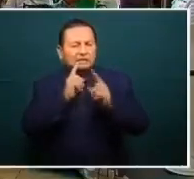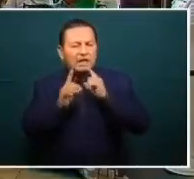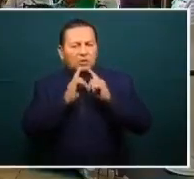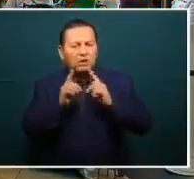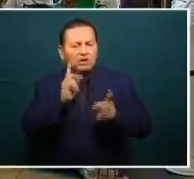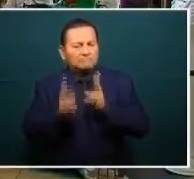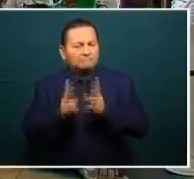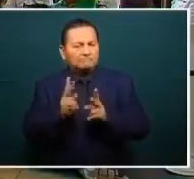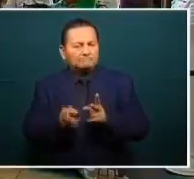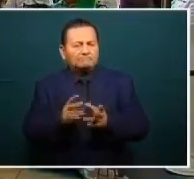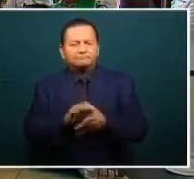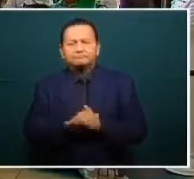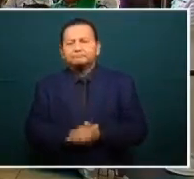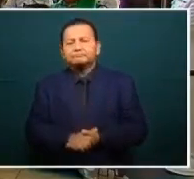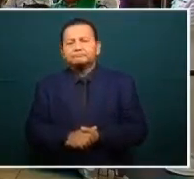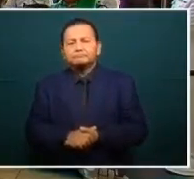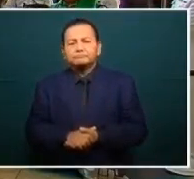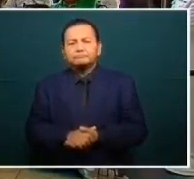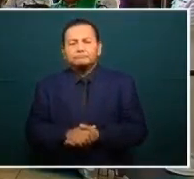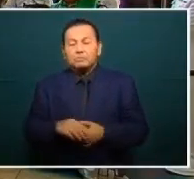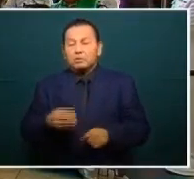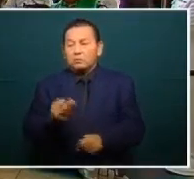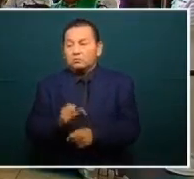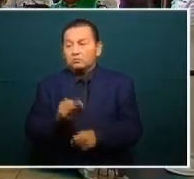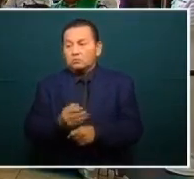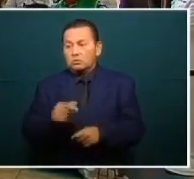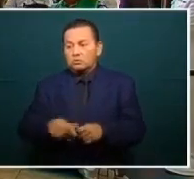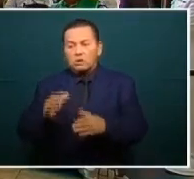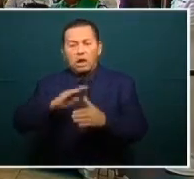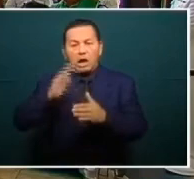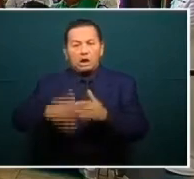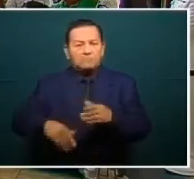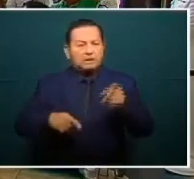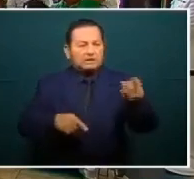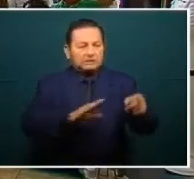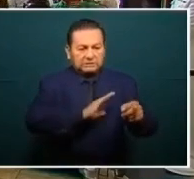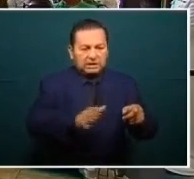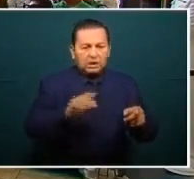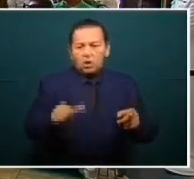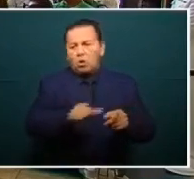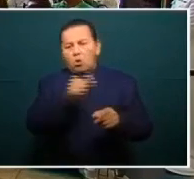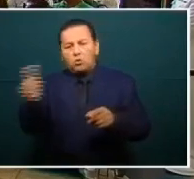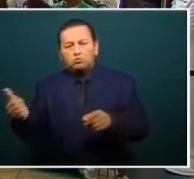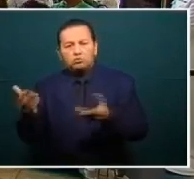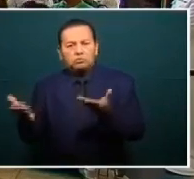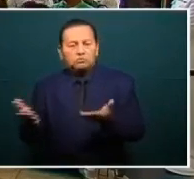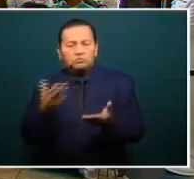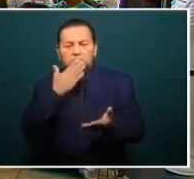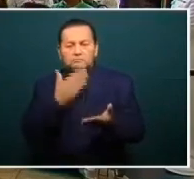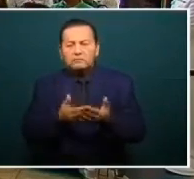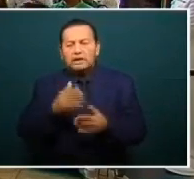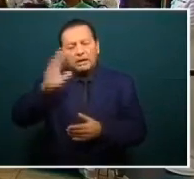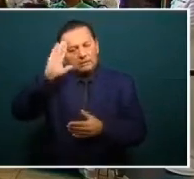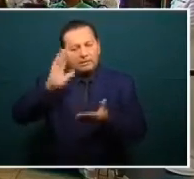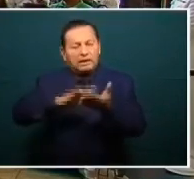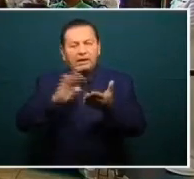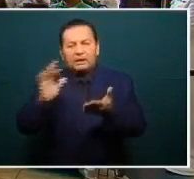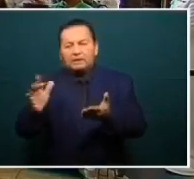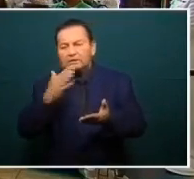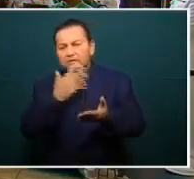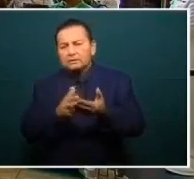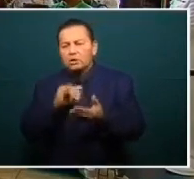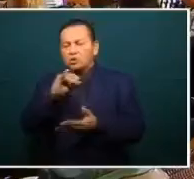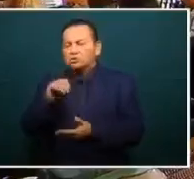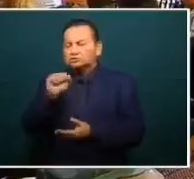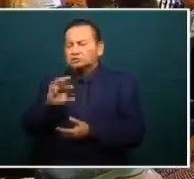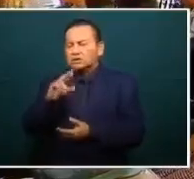The government of the United States is disposed to dialogue. So one more on this side, and then we go to the